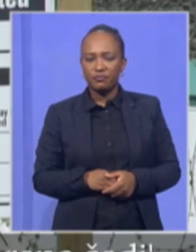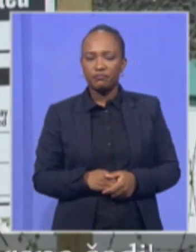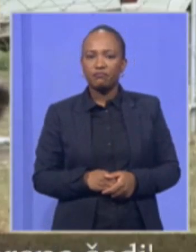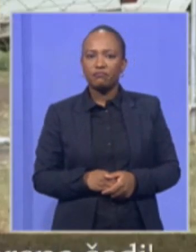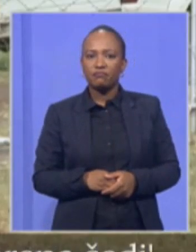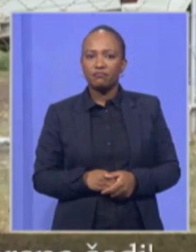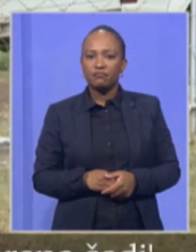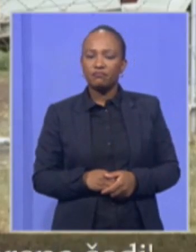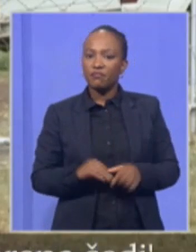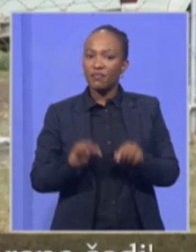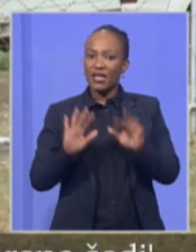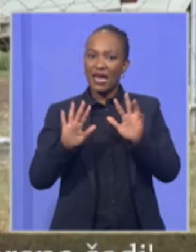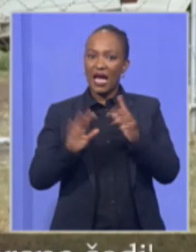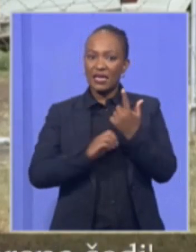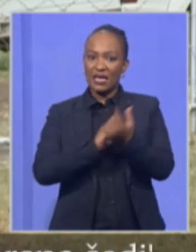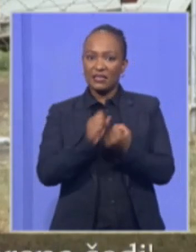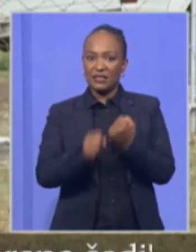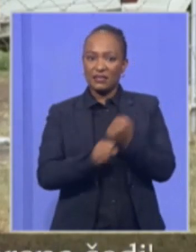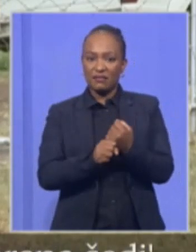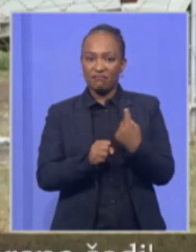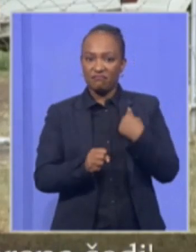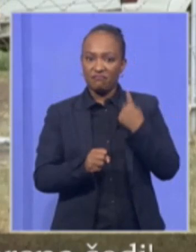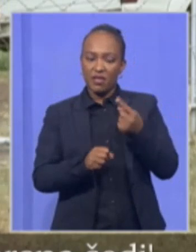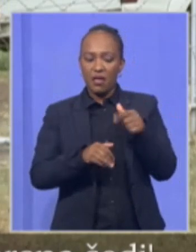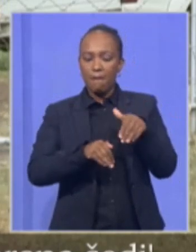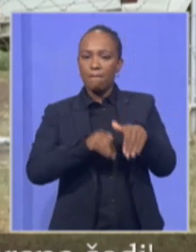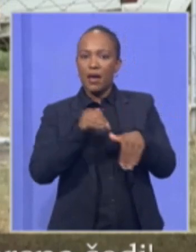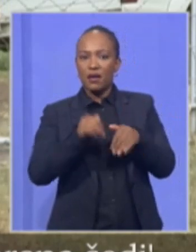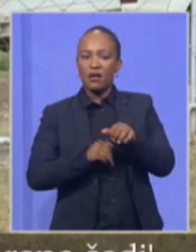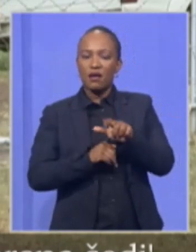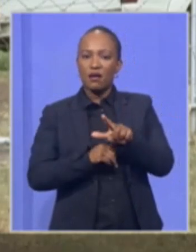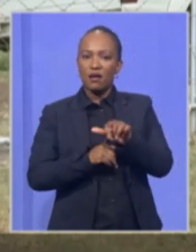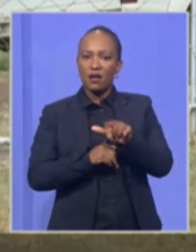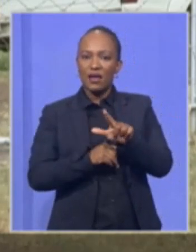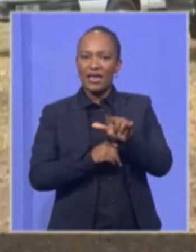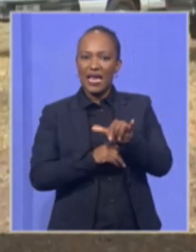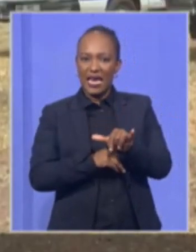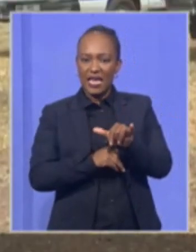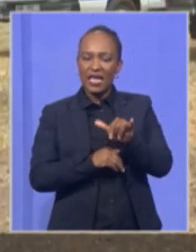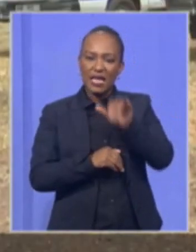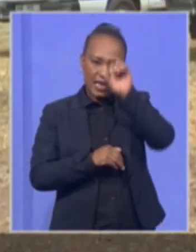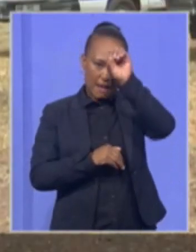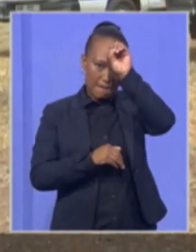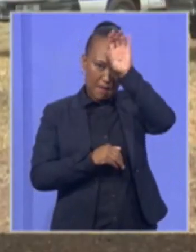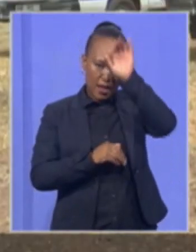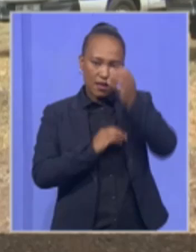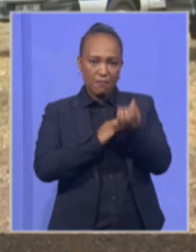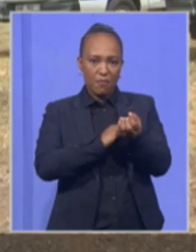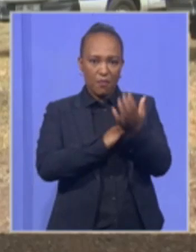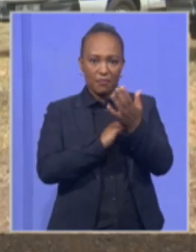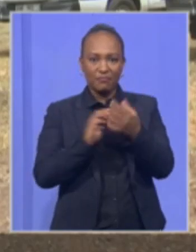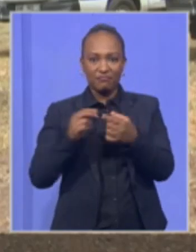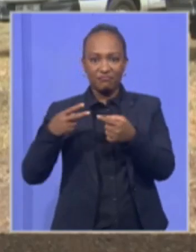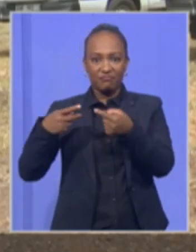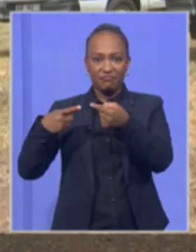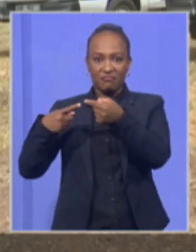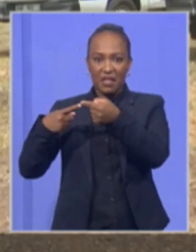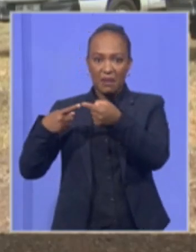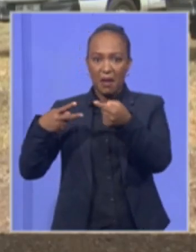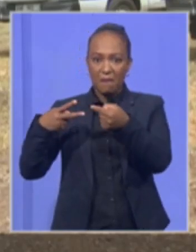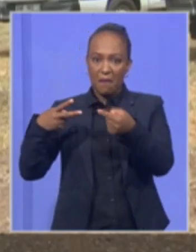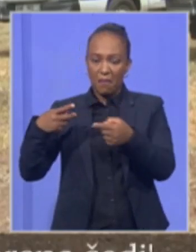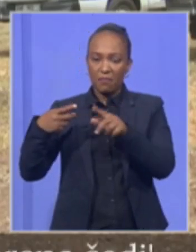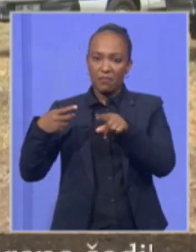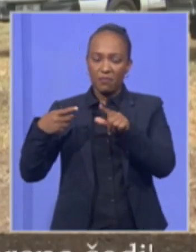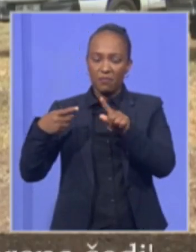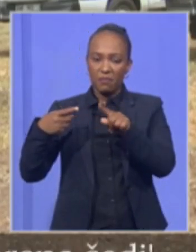Mengwaga e senyane morago ga masetlapelo a moepo wa Lili ka Barberton Mpumalanga, mašaledi a Pretty Ngambule, Solomon Nyarende le